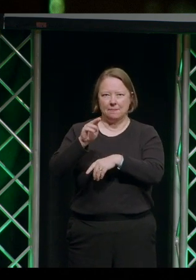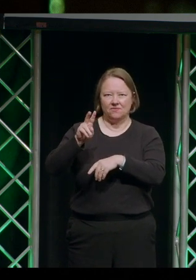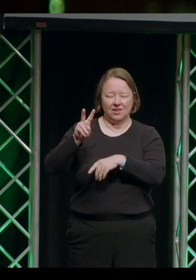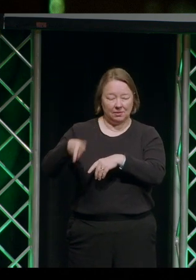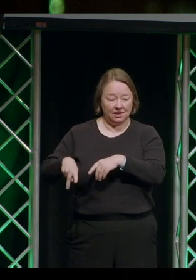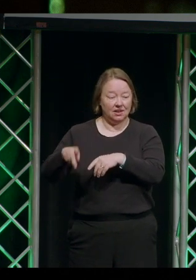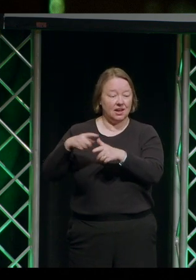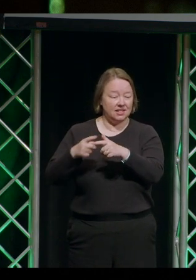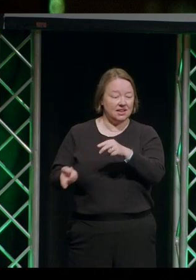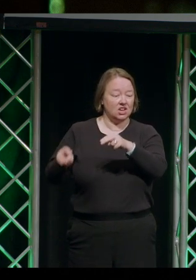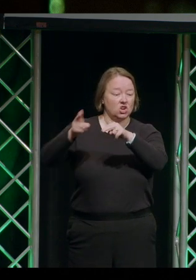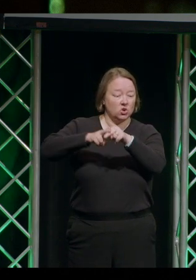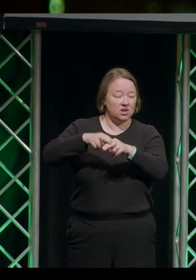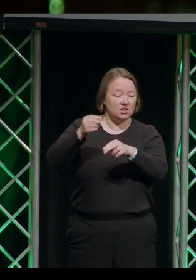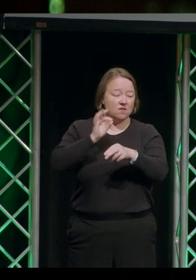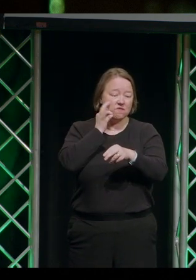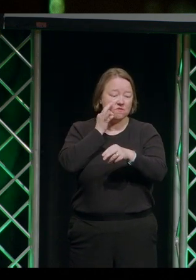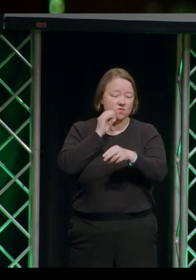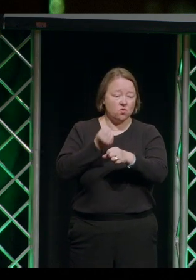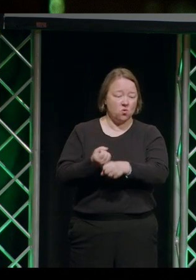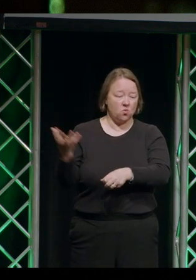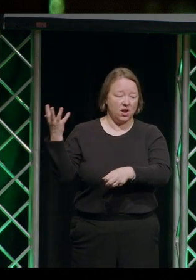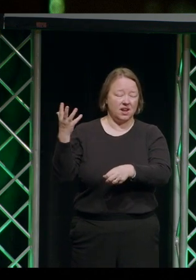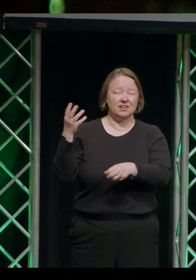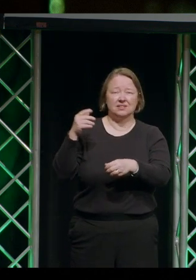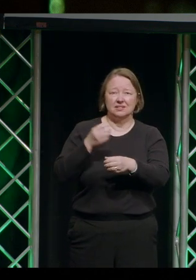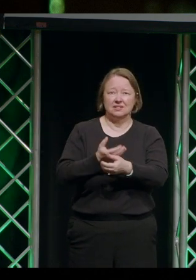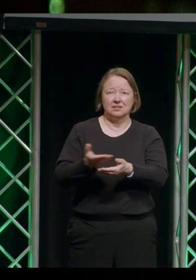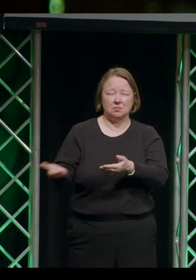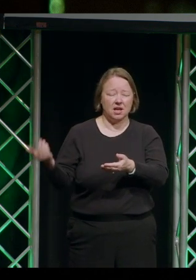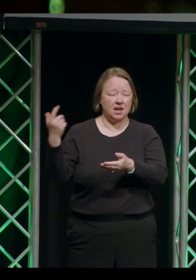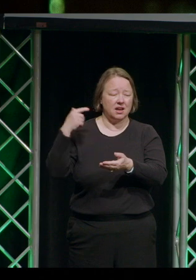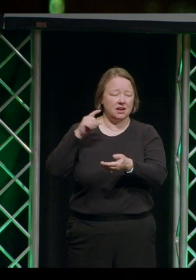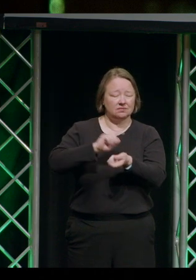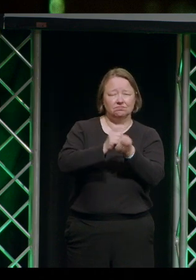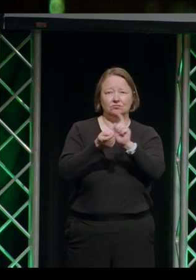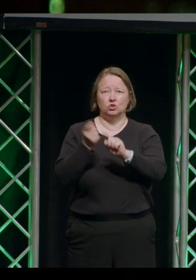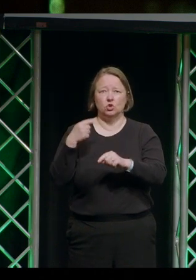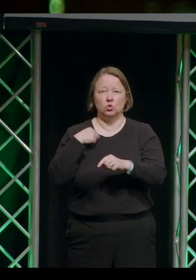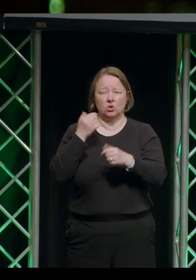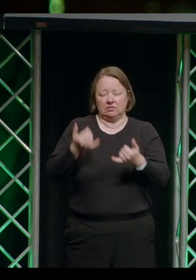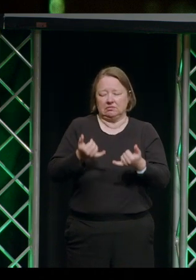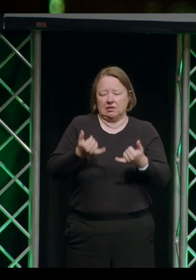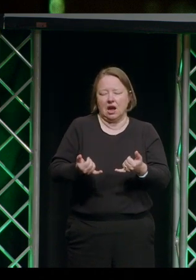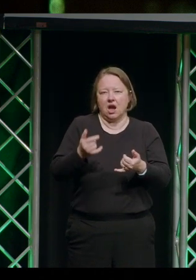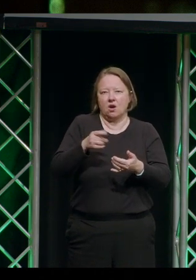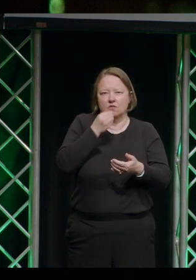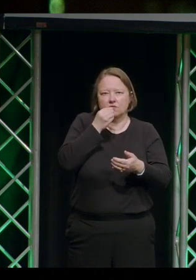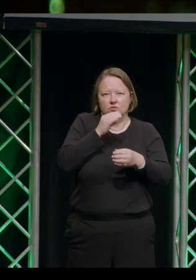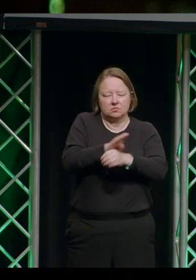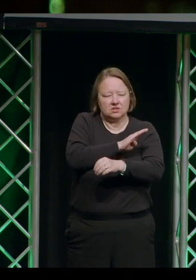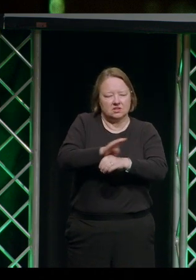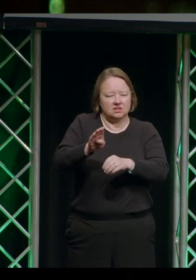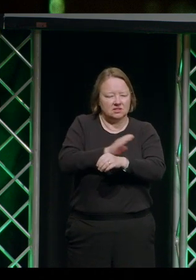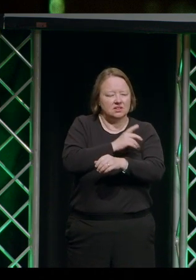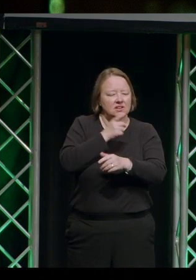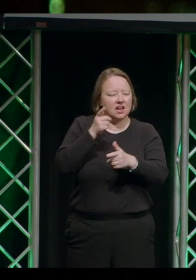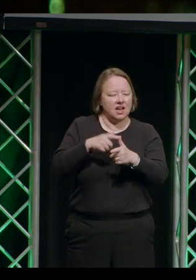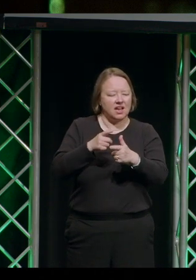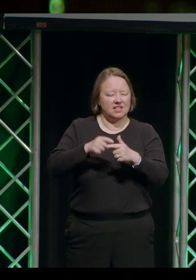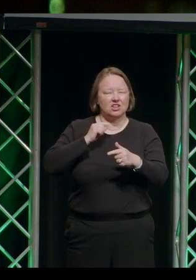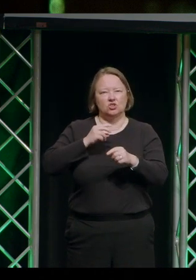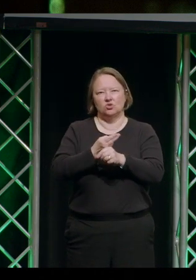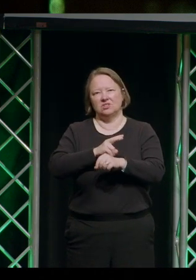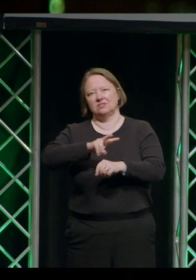our supply of fruit waste media by inserting ourselves into existing pipelines designed to divert food waste and secondary